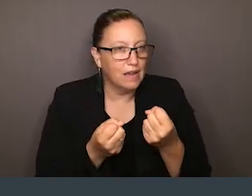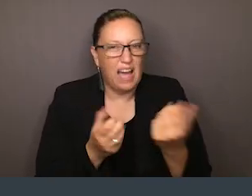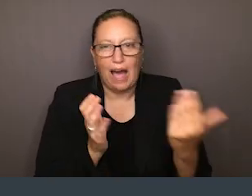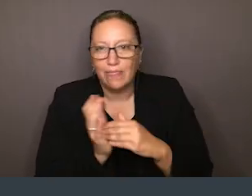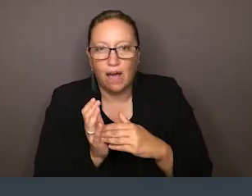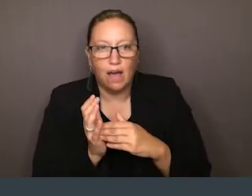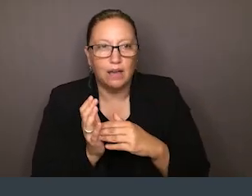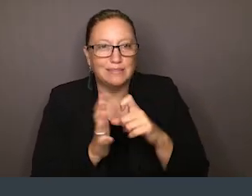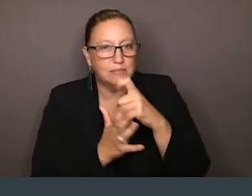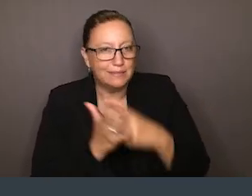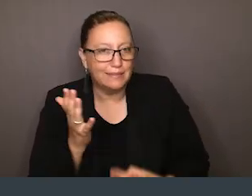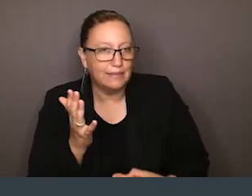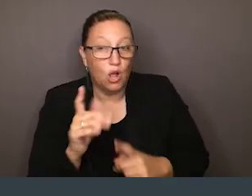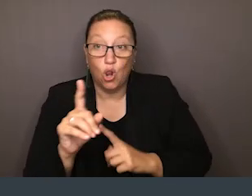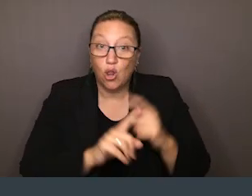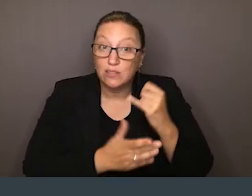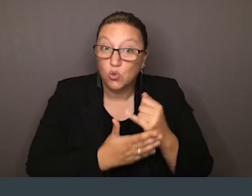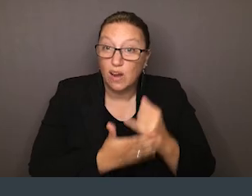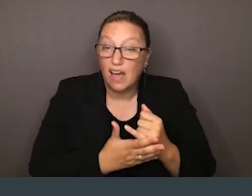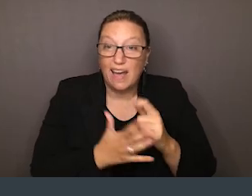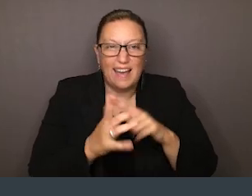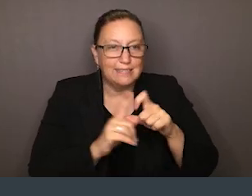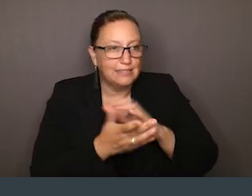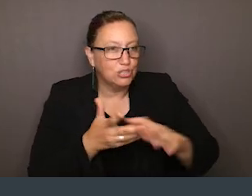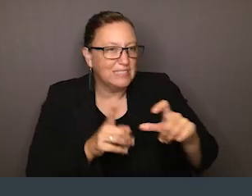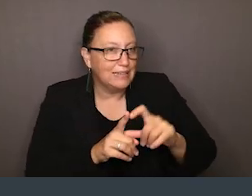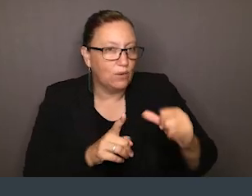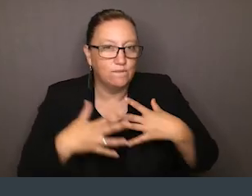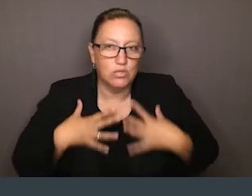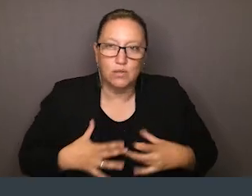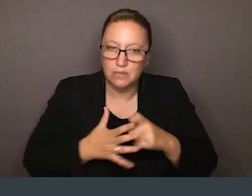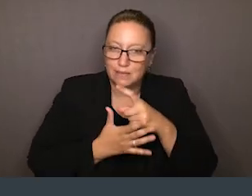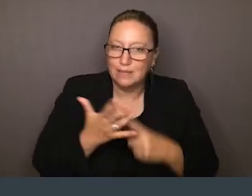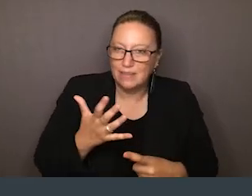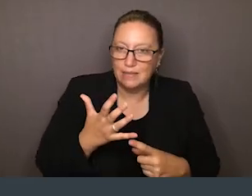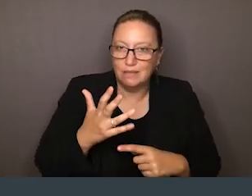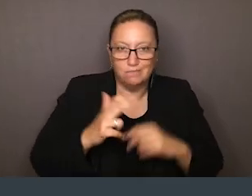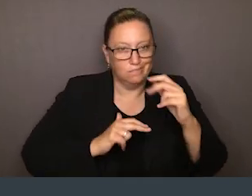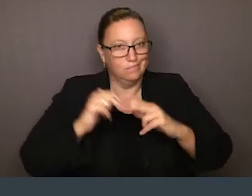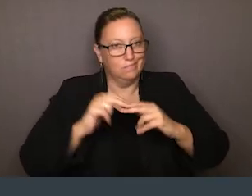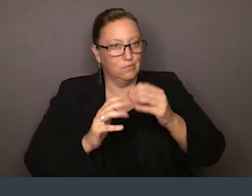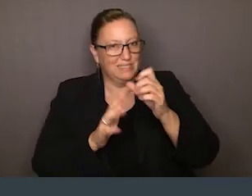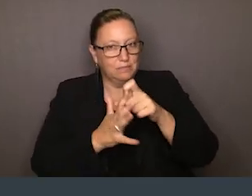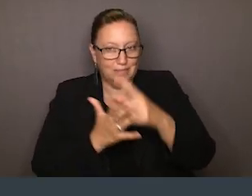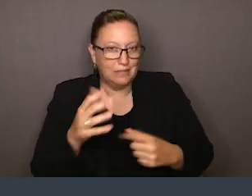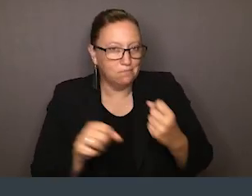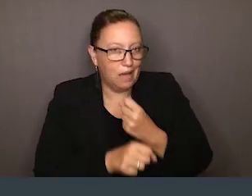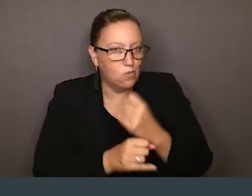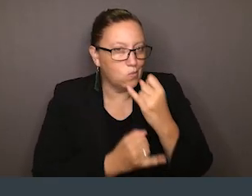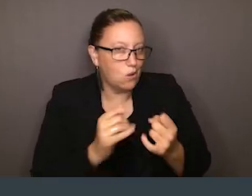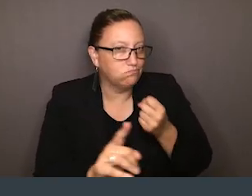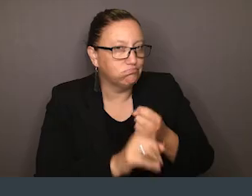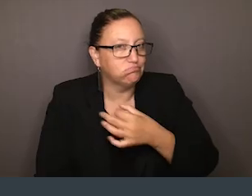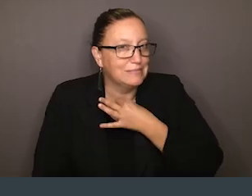learning disorder or ADHD or another developmental syndrome that places a person at risk, is a really important part of the strategy. There